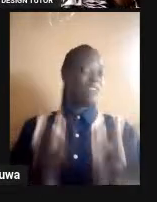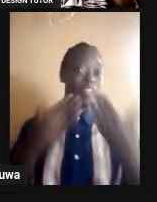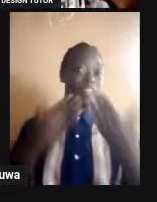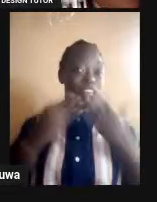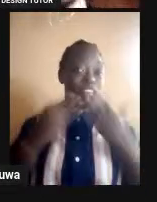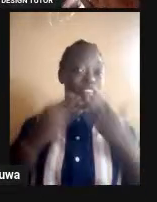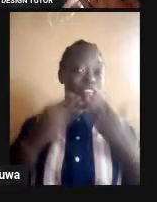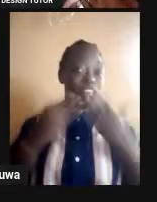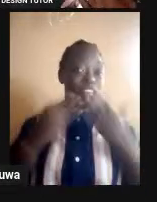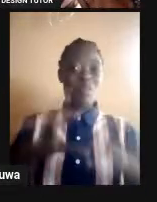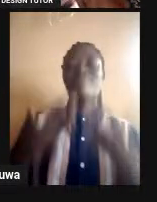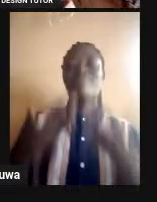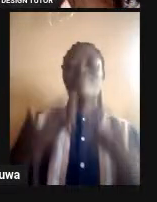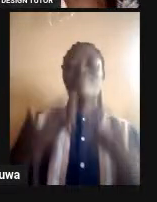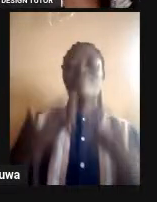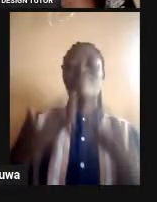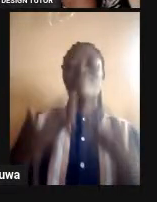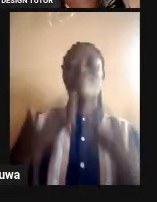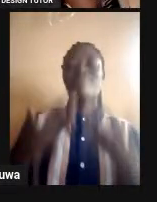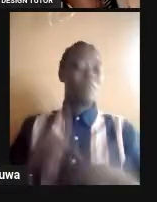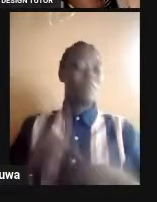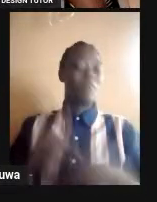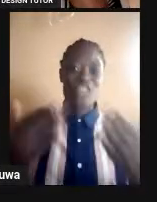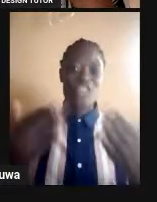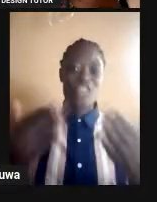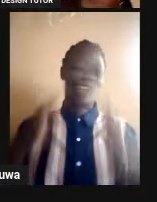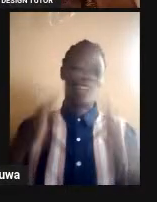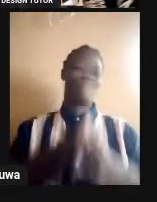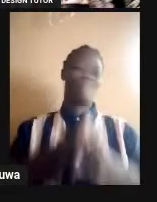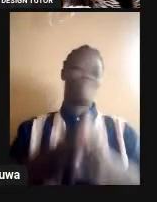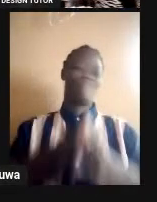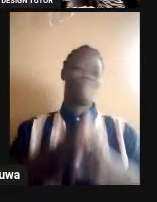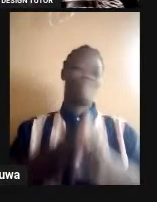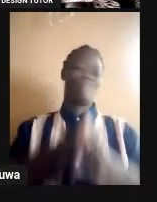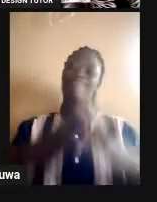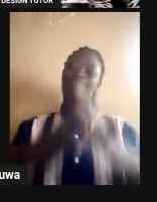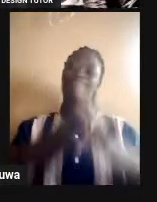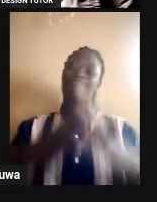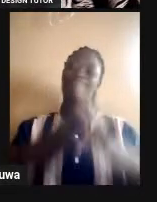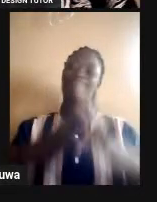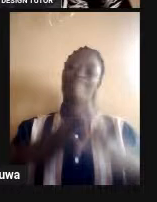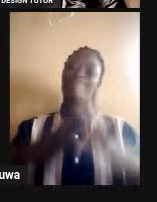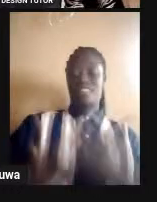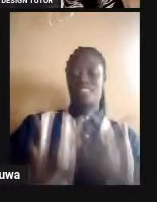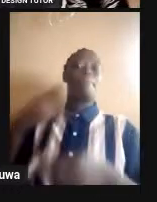name is Barashi and I love you so much. Bye.